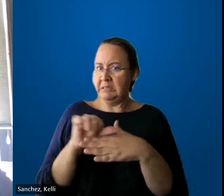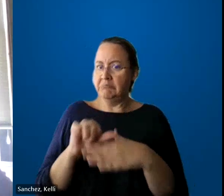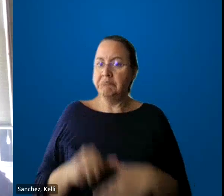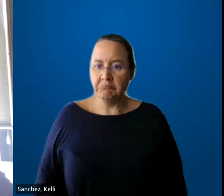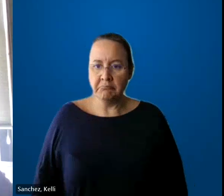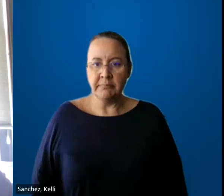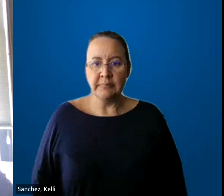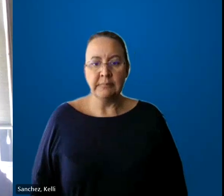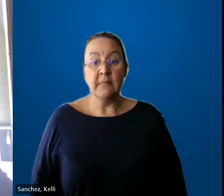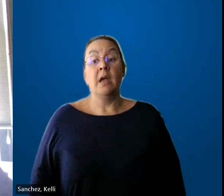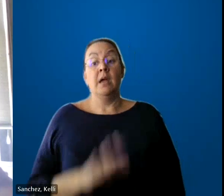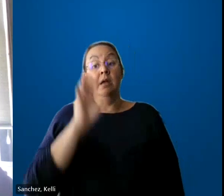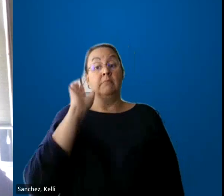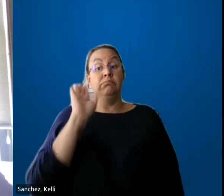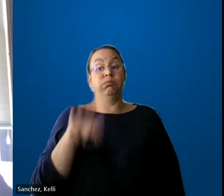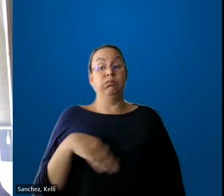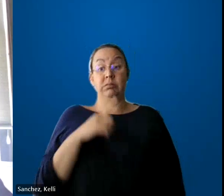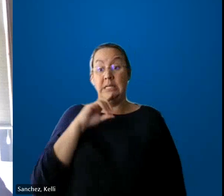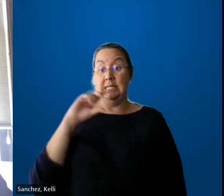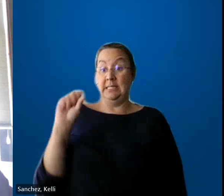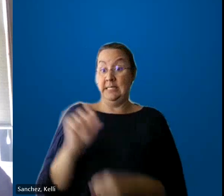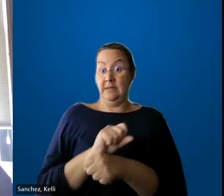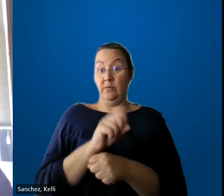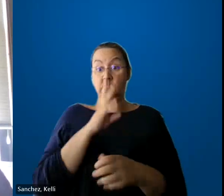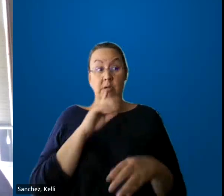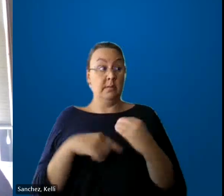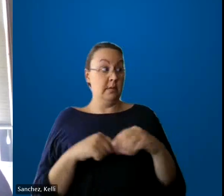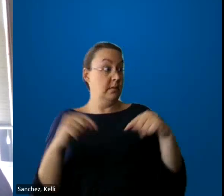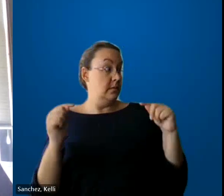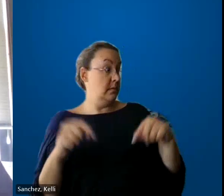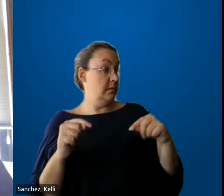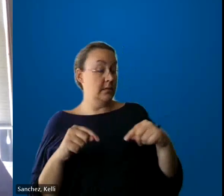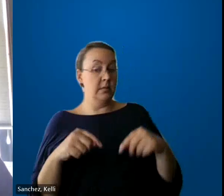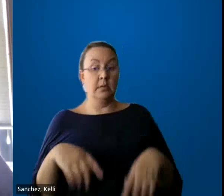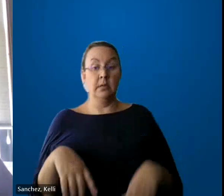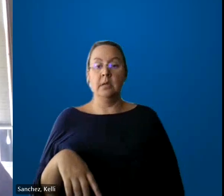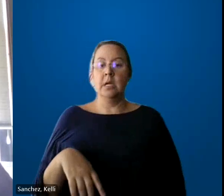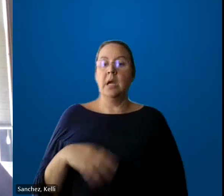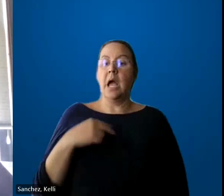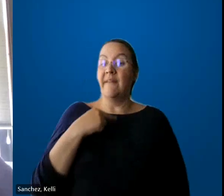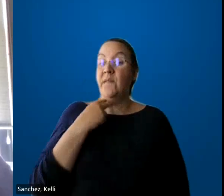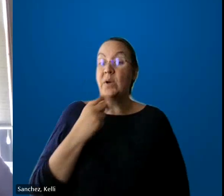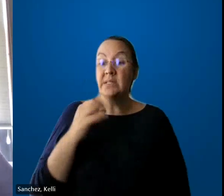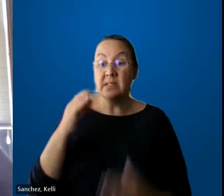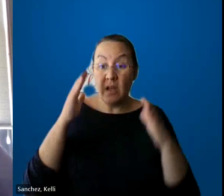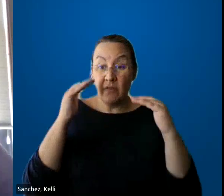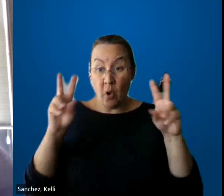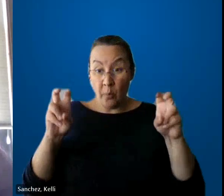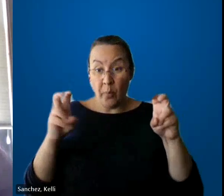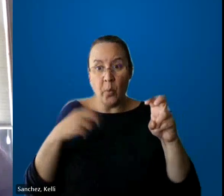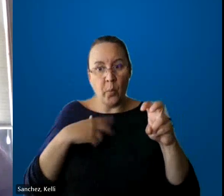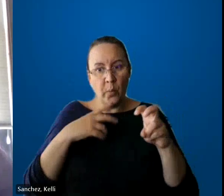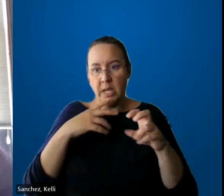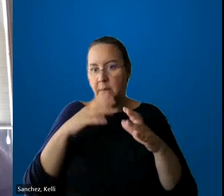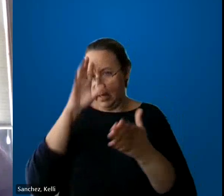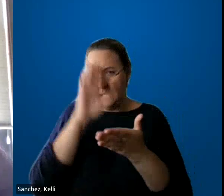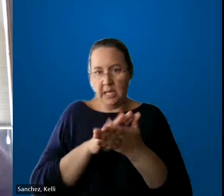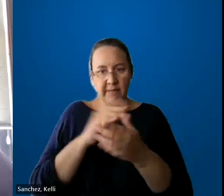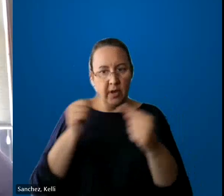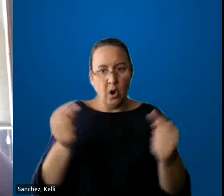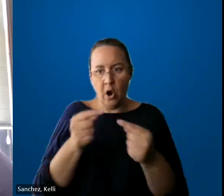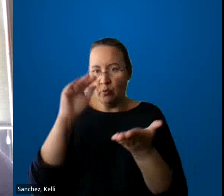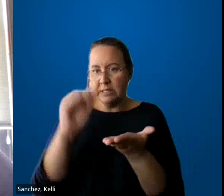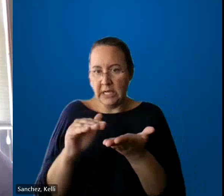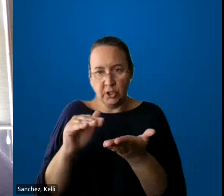Okay, I definitely want to speak on this because I work for Voices of Hope, and we believe in harm reduction all the way around. I believe